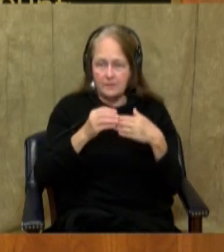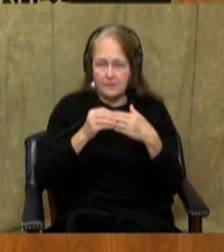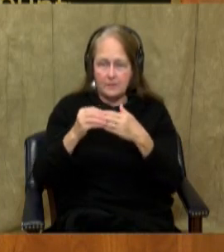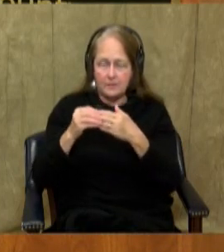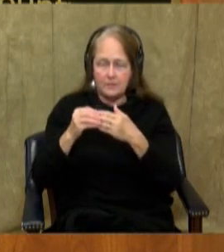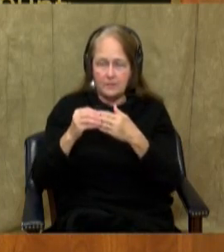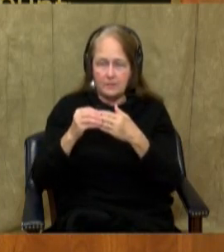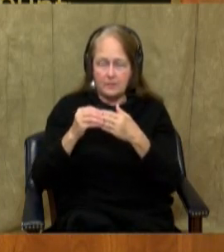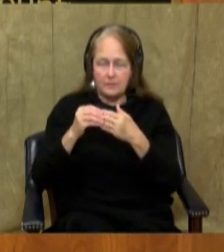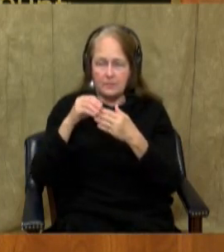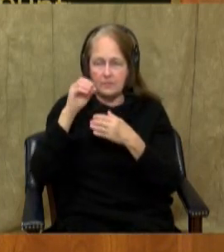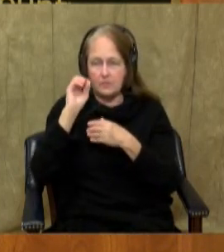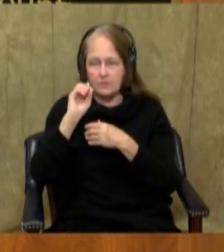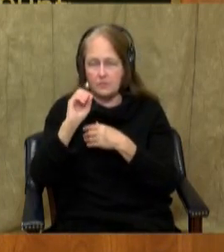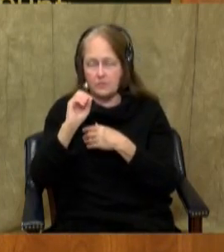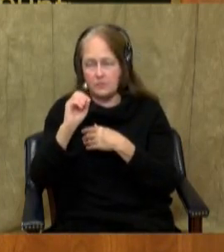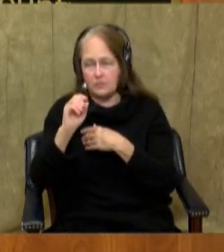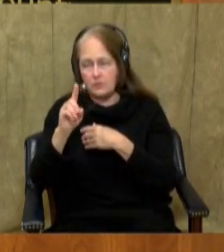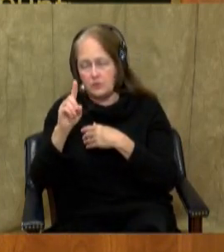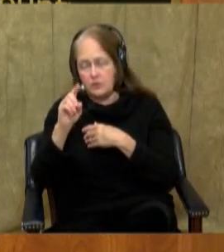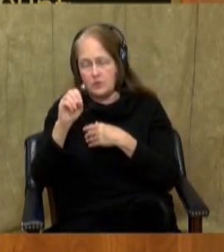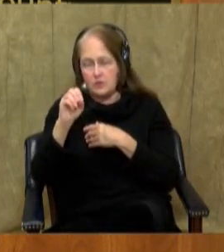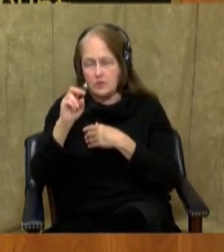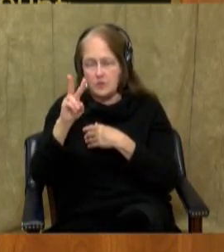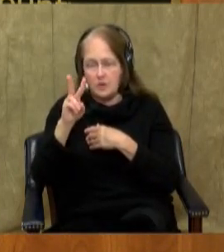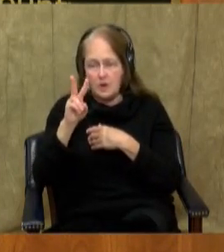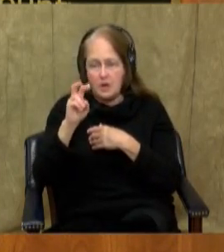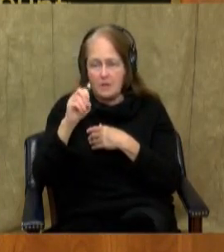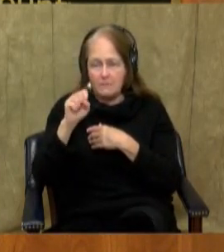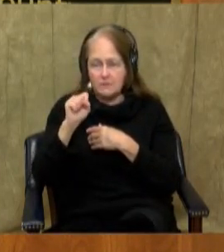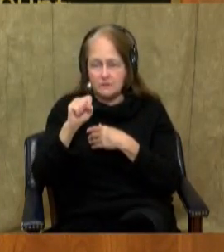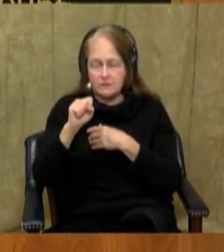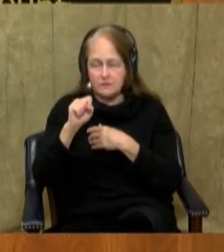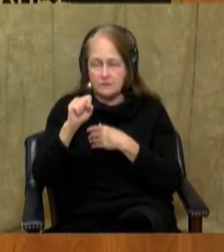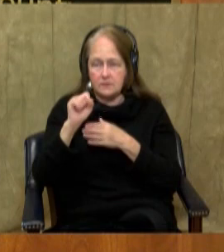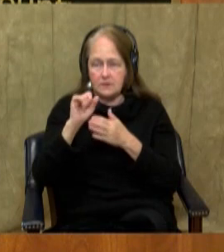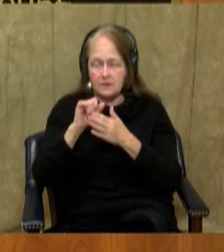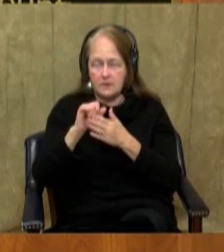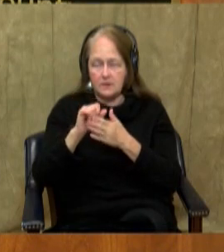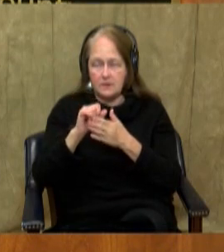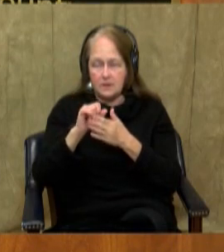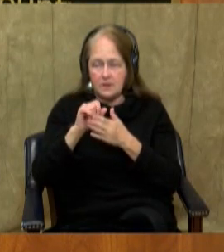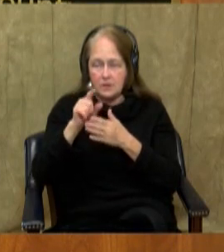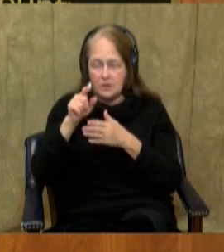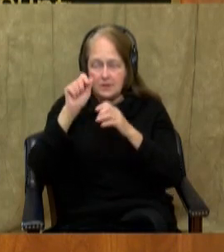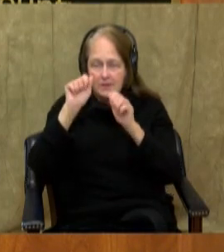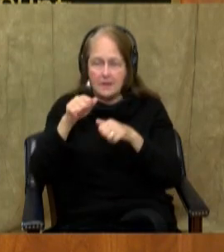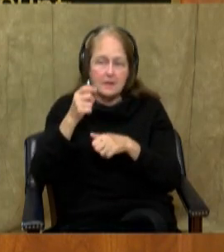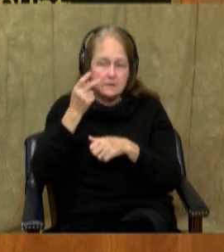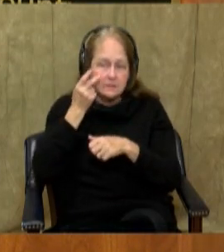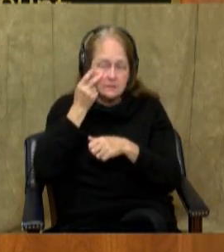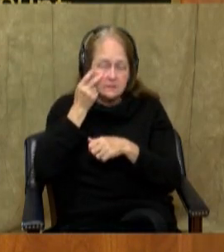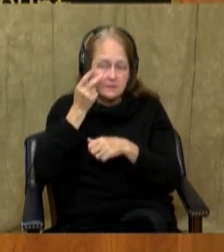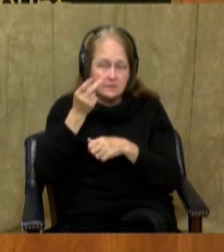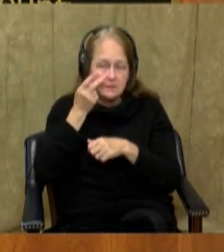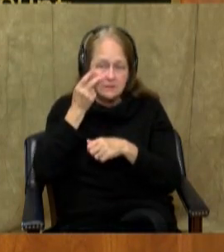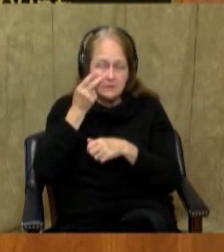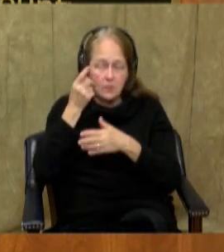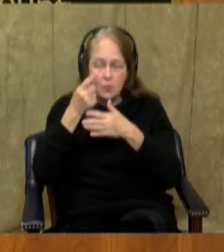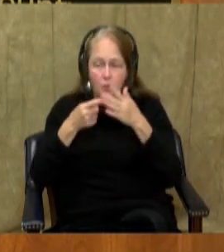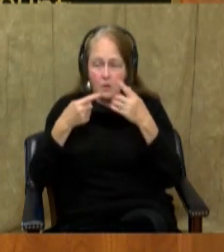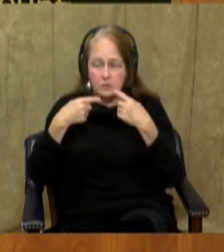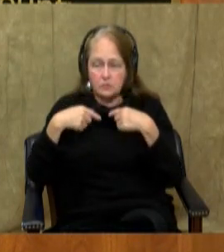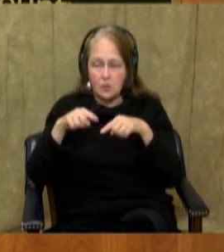hawks and doves, all right? Now, unlike other wars before, Americans could actually see what was